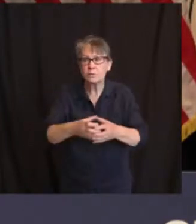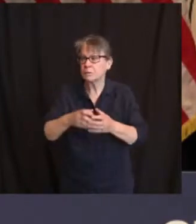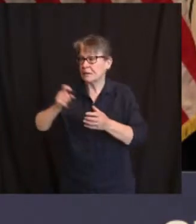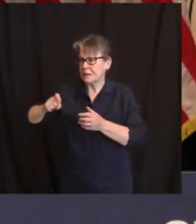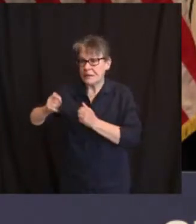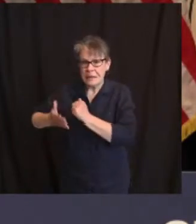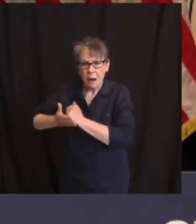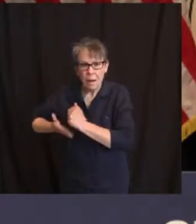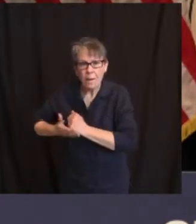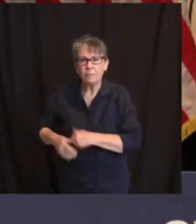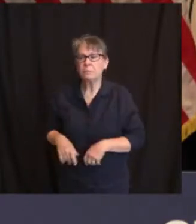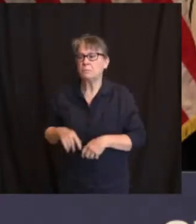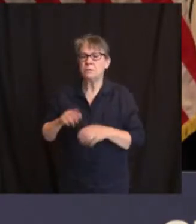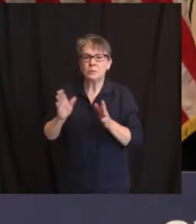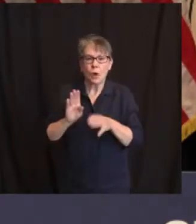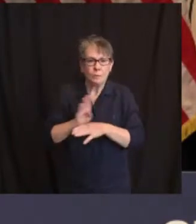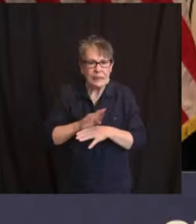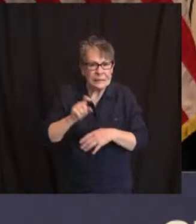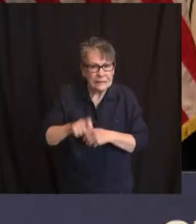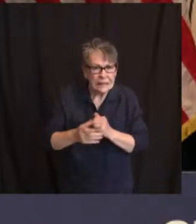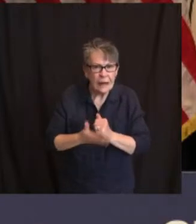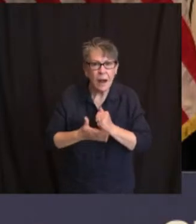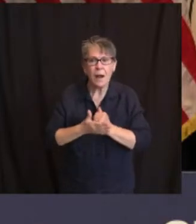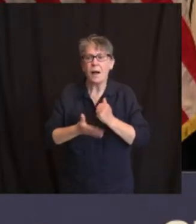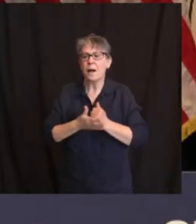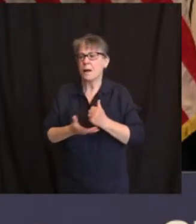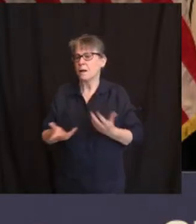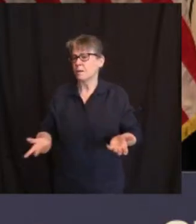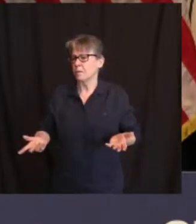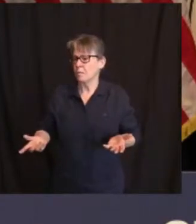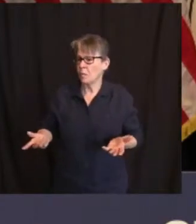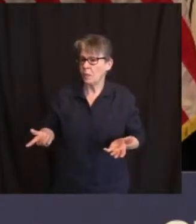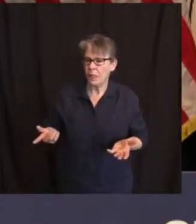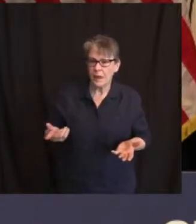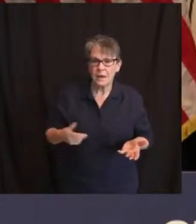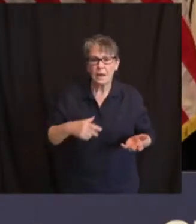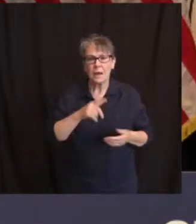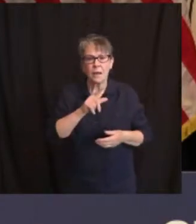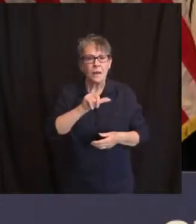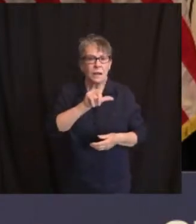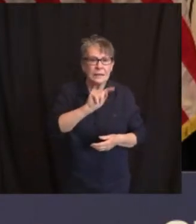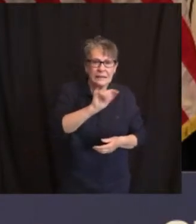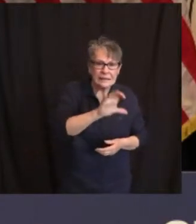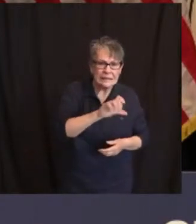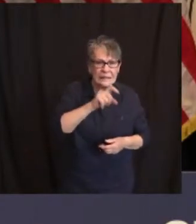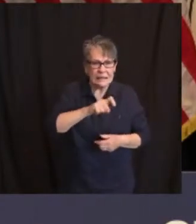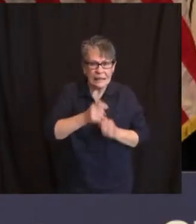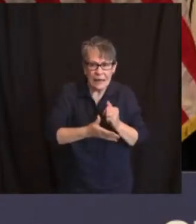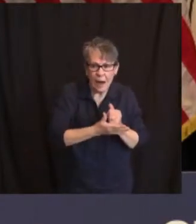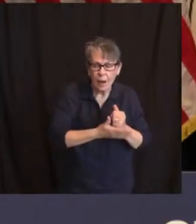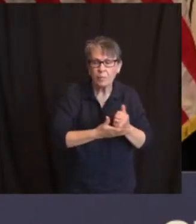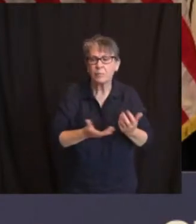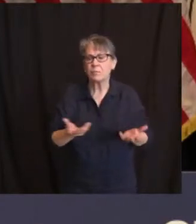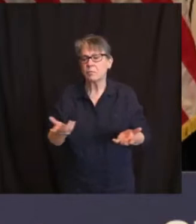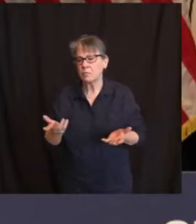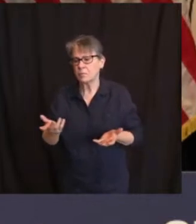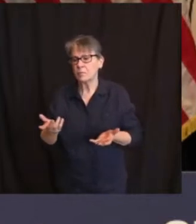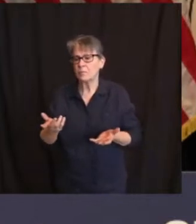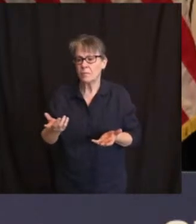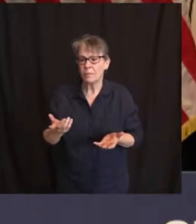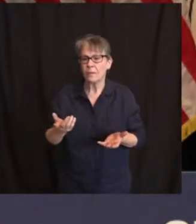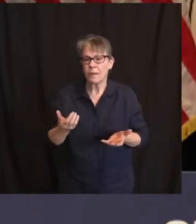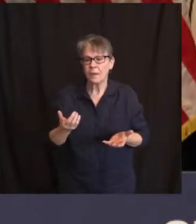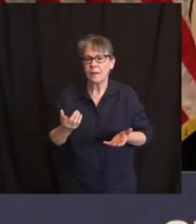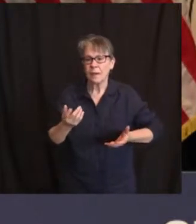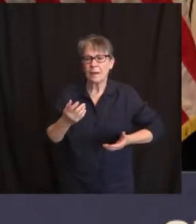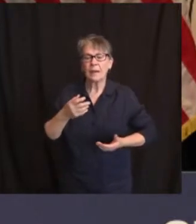either John's or Senator Vitale's, which I'm only just have learned about myself. But the fact of the matter is